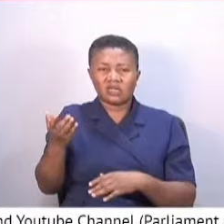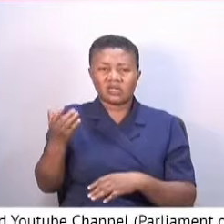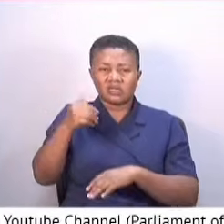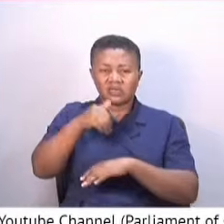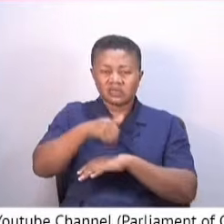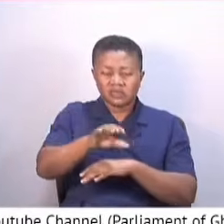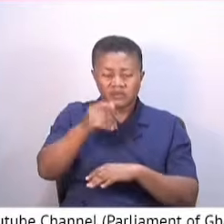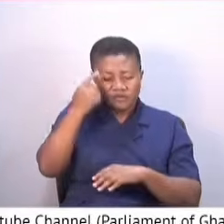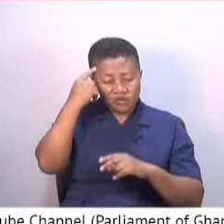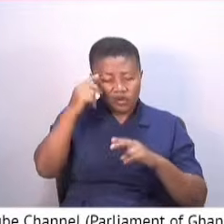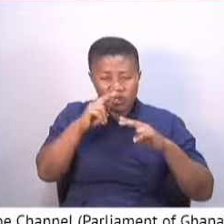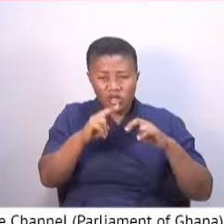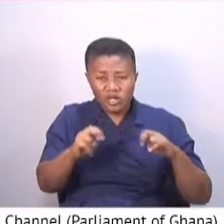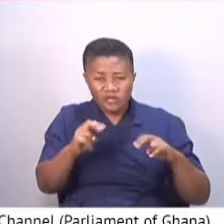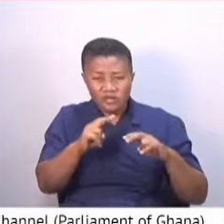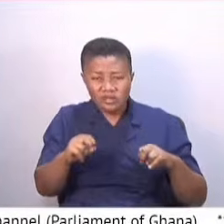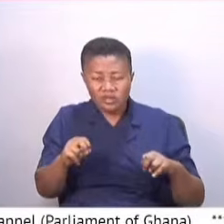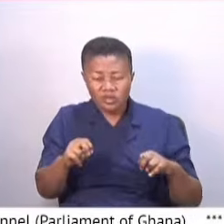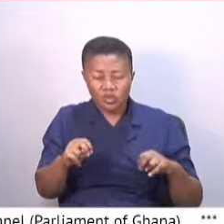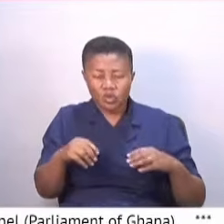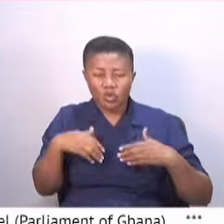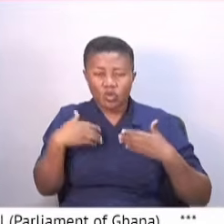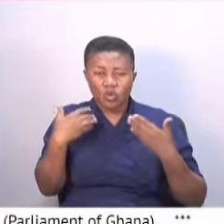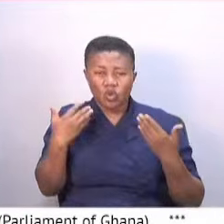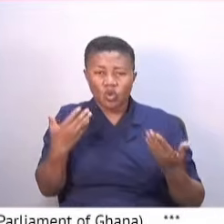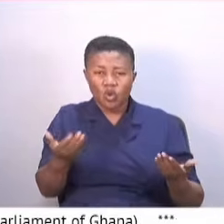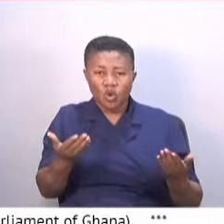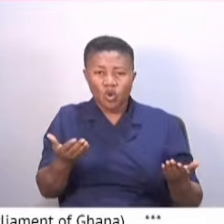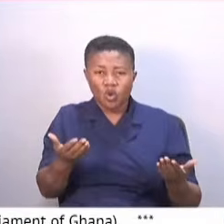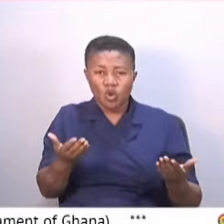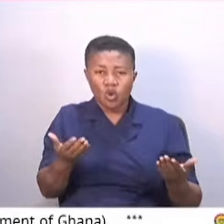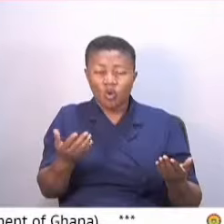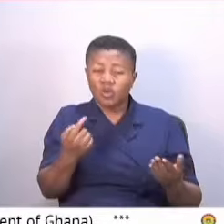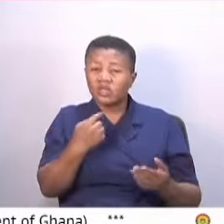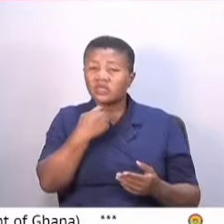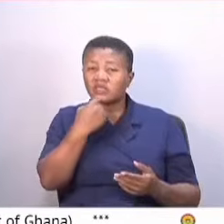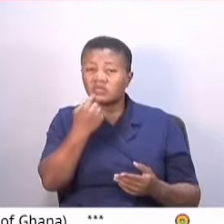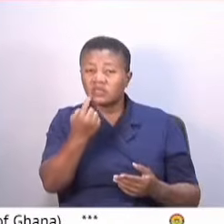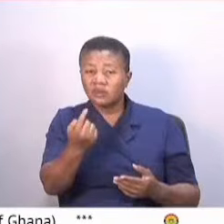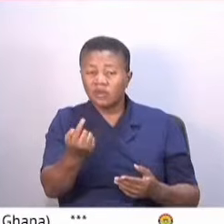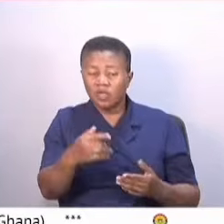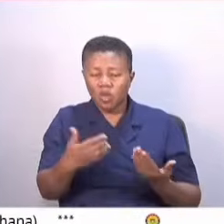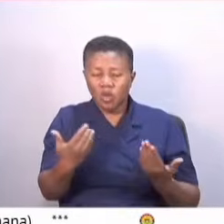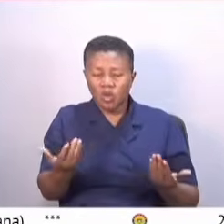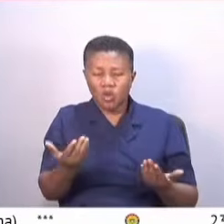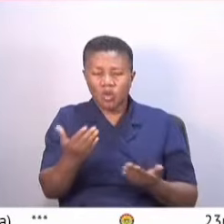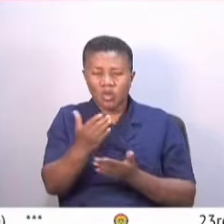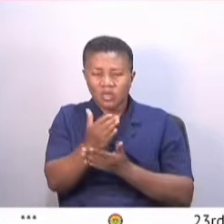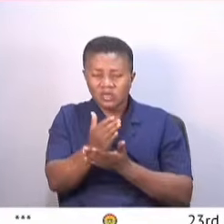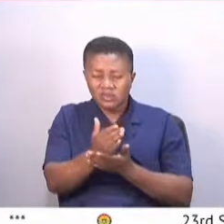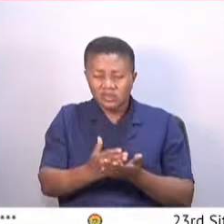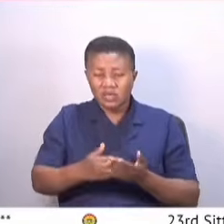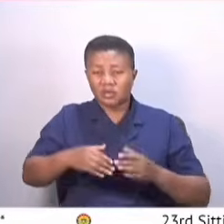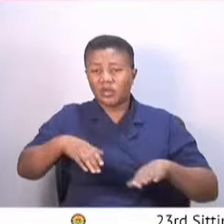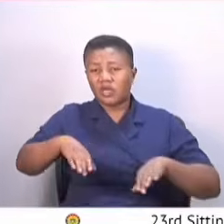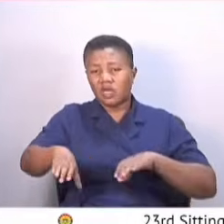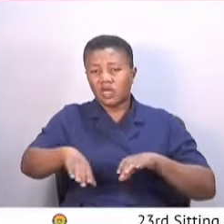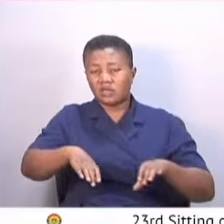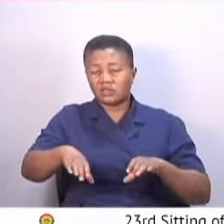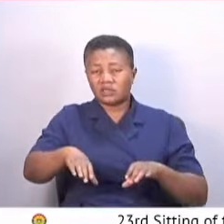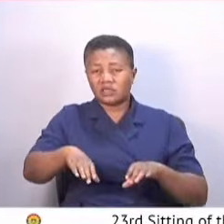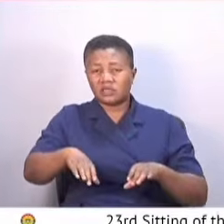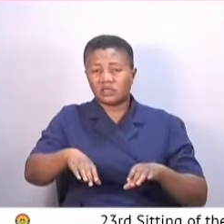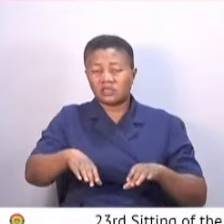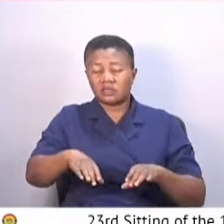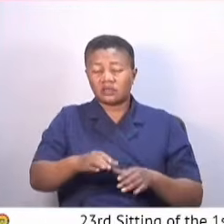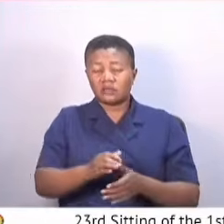an investigation or for a notification or some other action to be